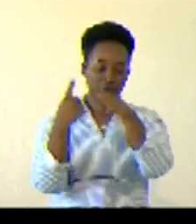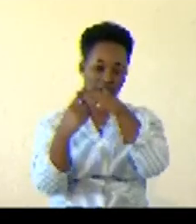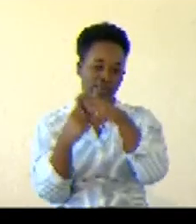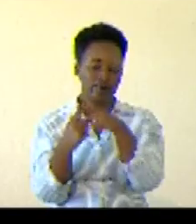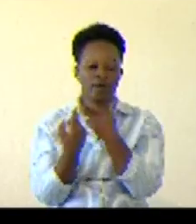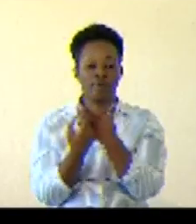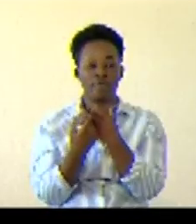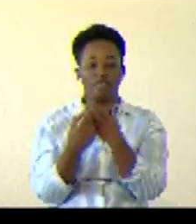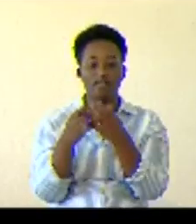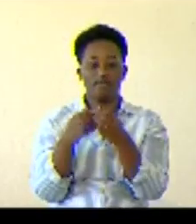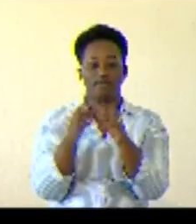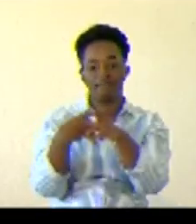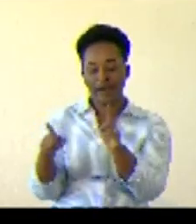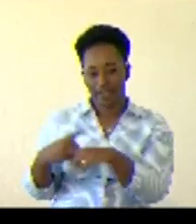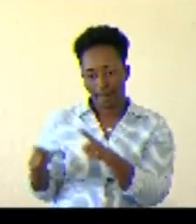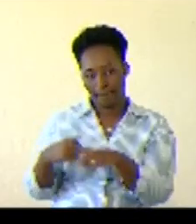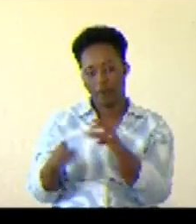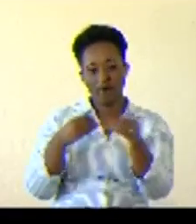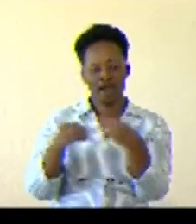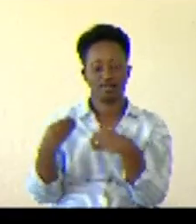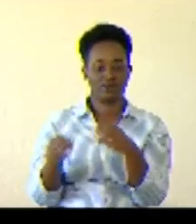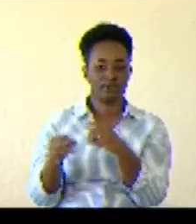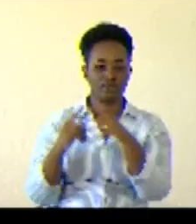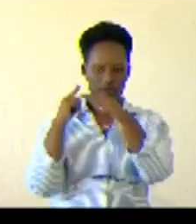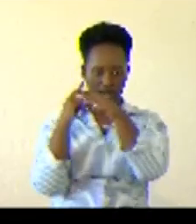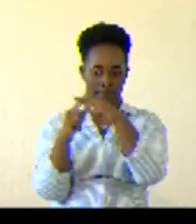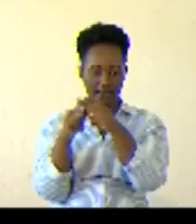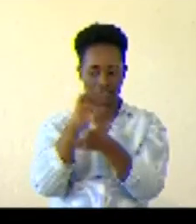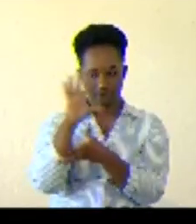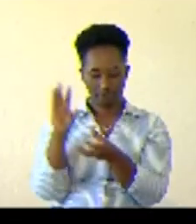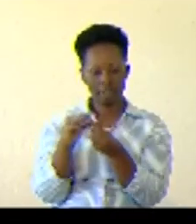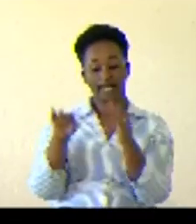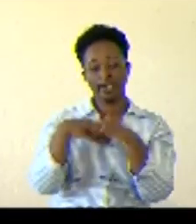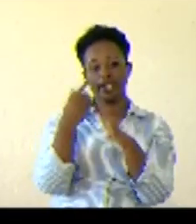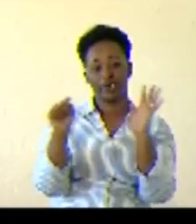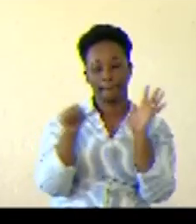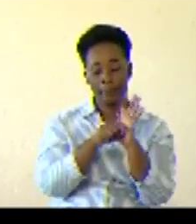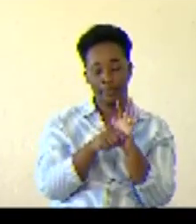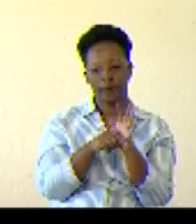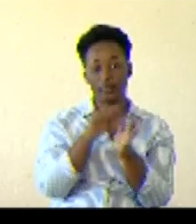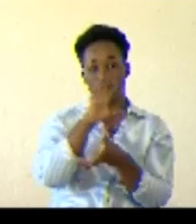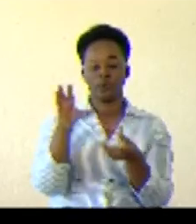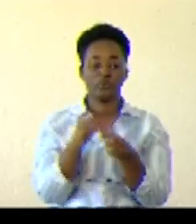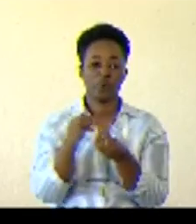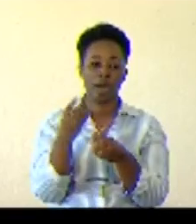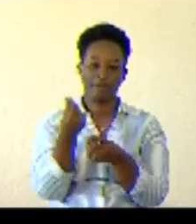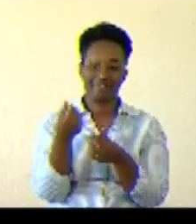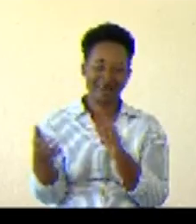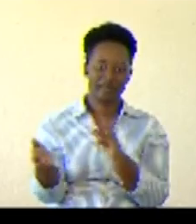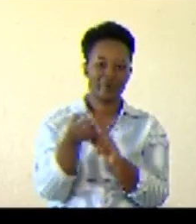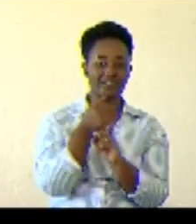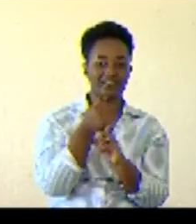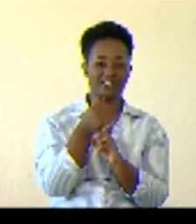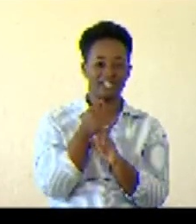output level. So you'll be able to get total costs. When you subtract them from total revenue, then you'll be able to